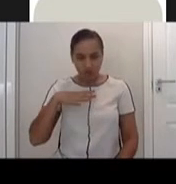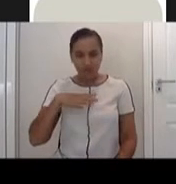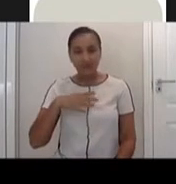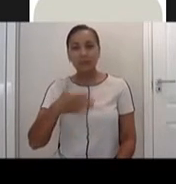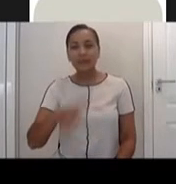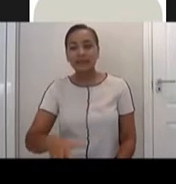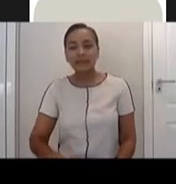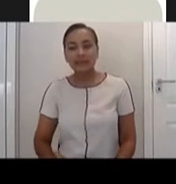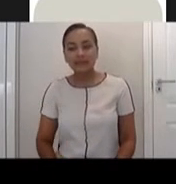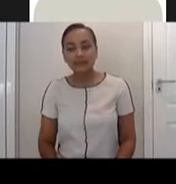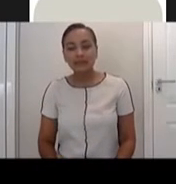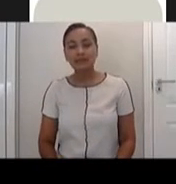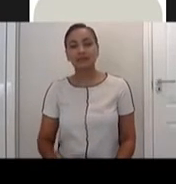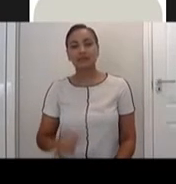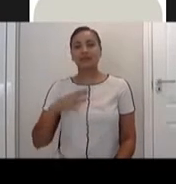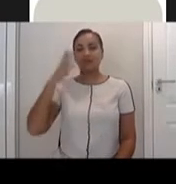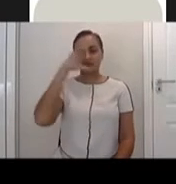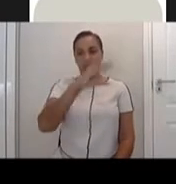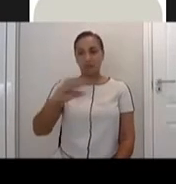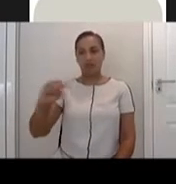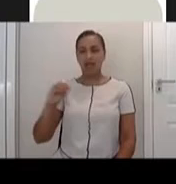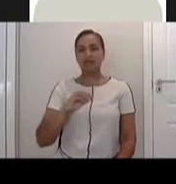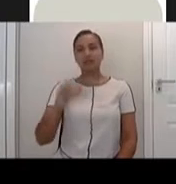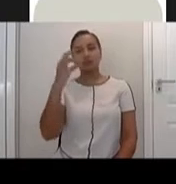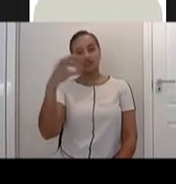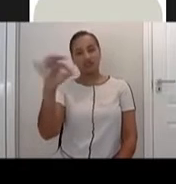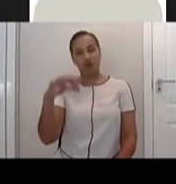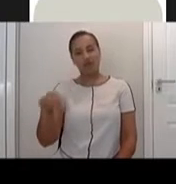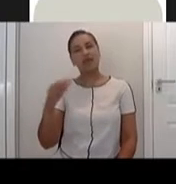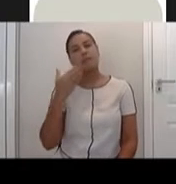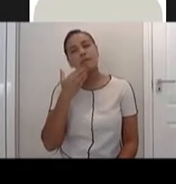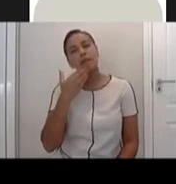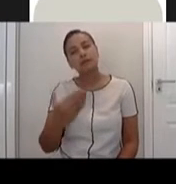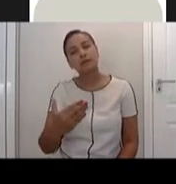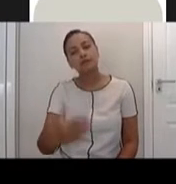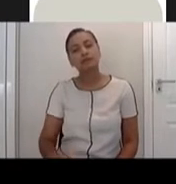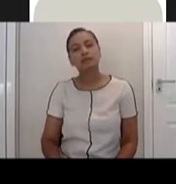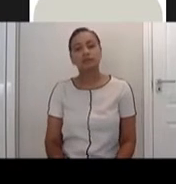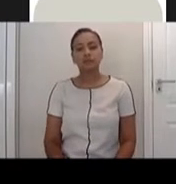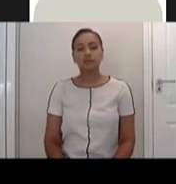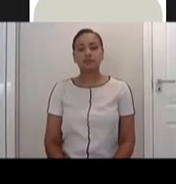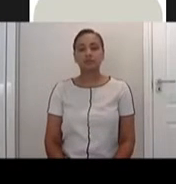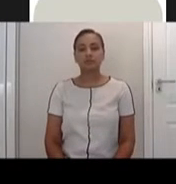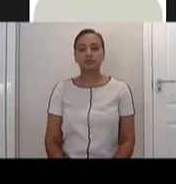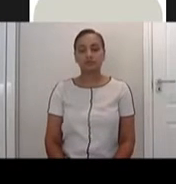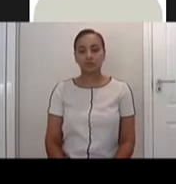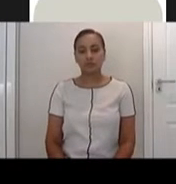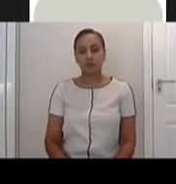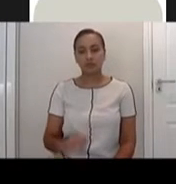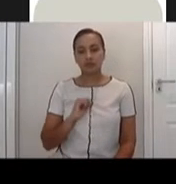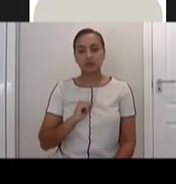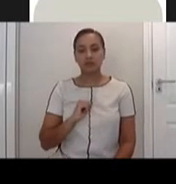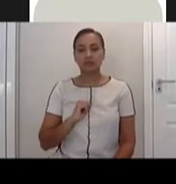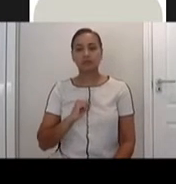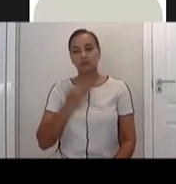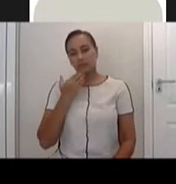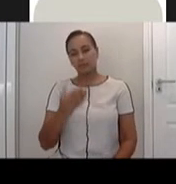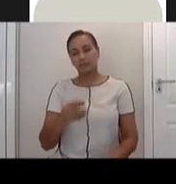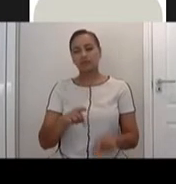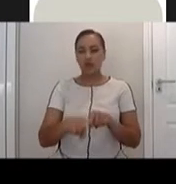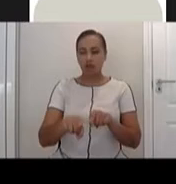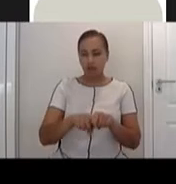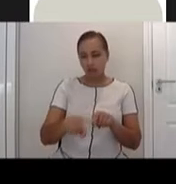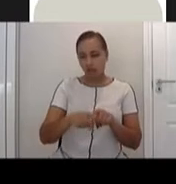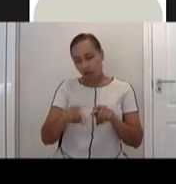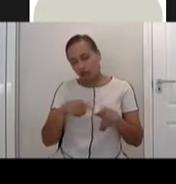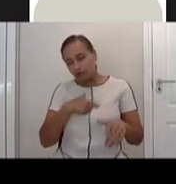they're already reminding you to fill in a survey. So I'll mention that again at the end. But again, we keep trying to